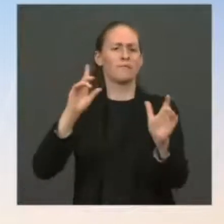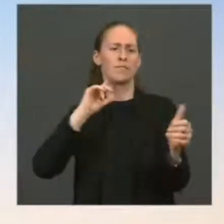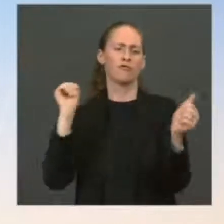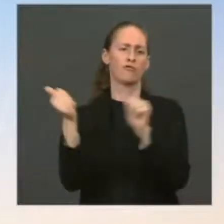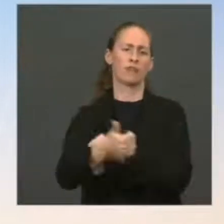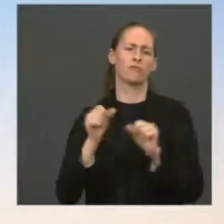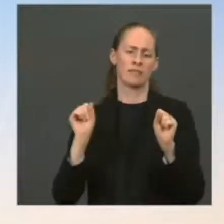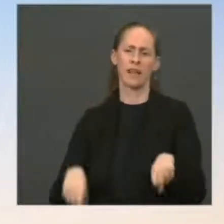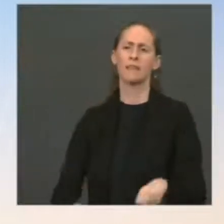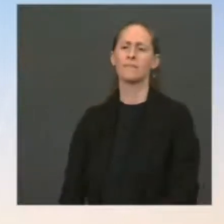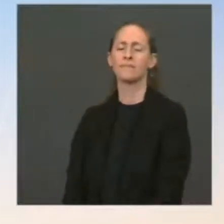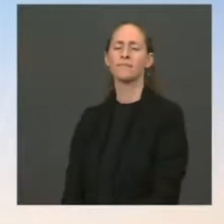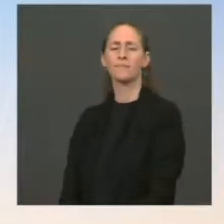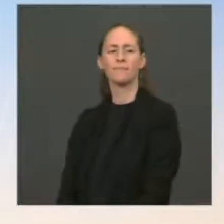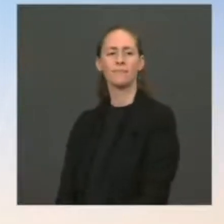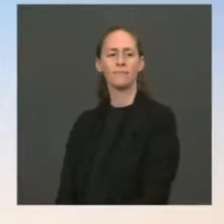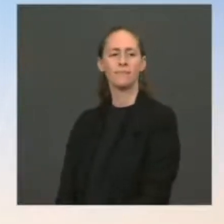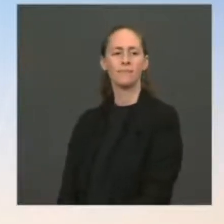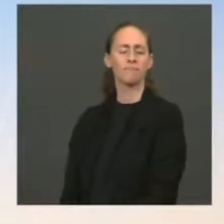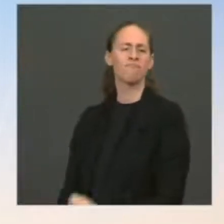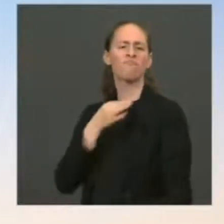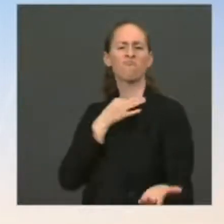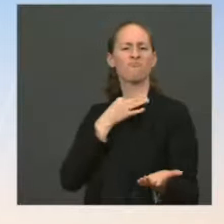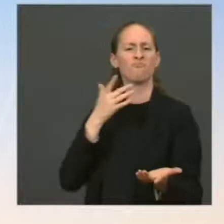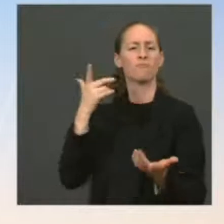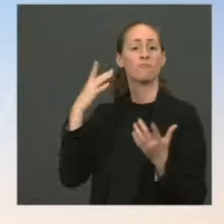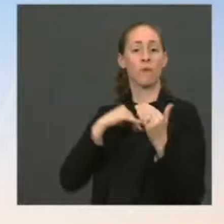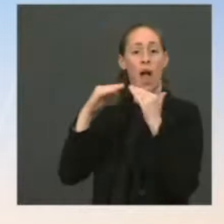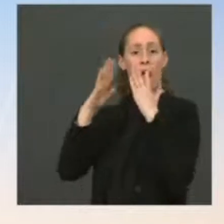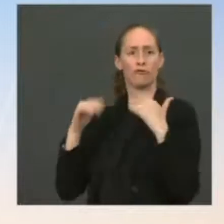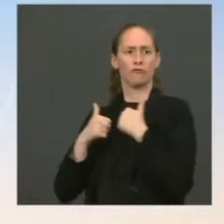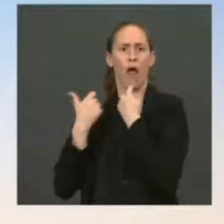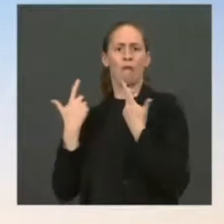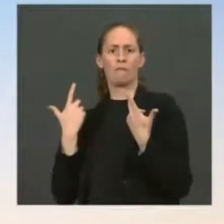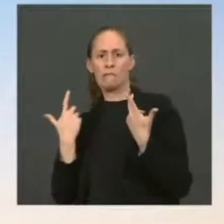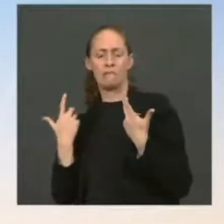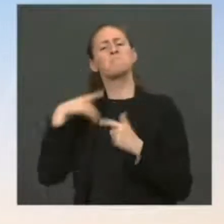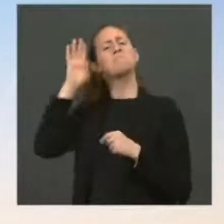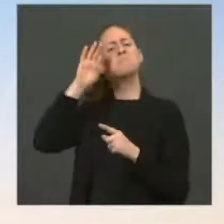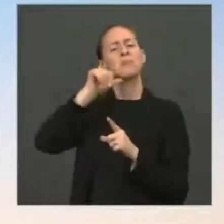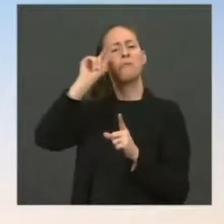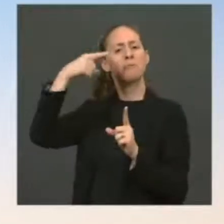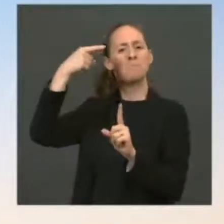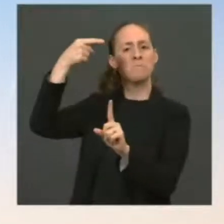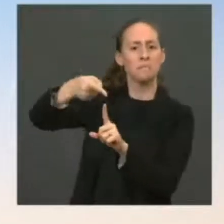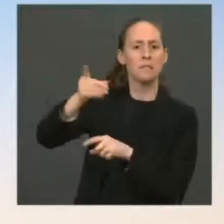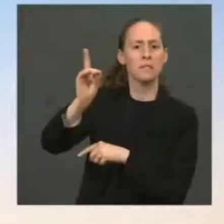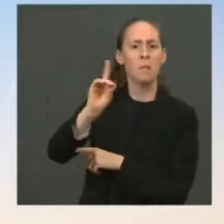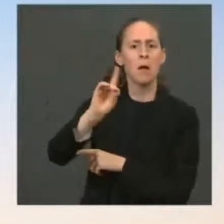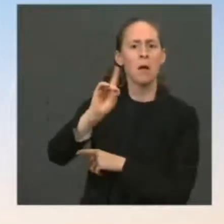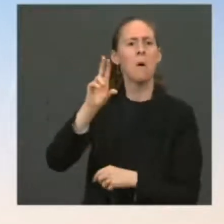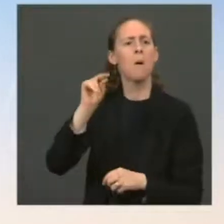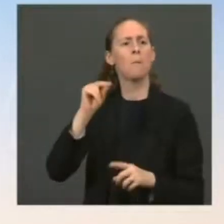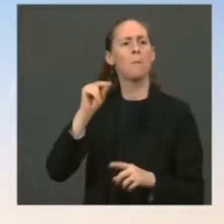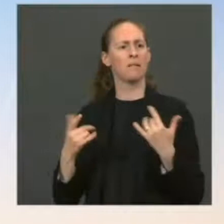several challenges facing the White House right now, not just getting Democrats united on the president's domestic agenda, but also skyrocketing gas prices, a bad